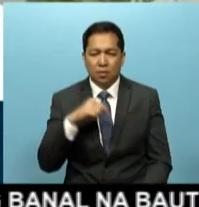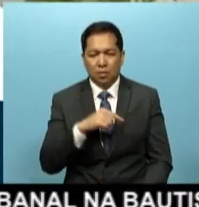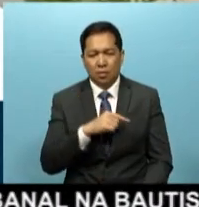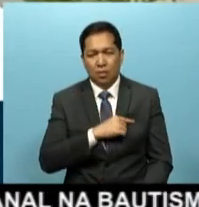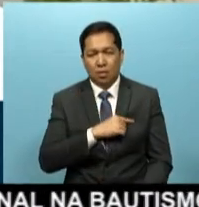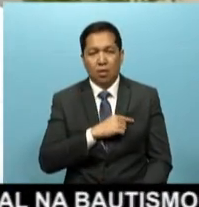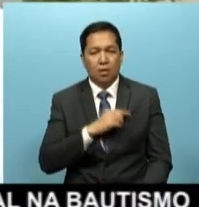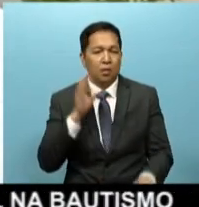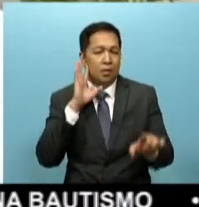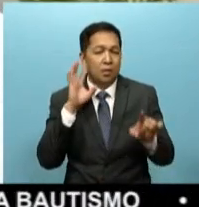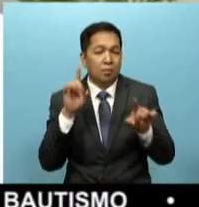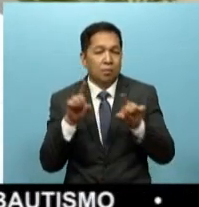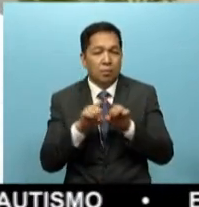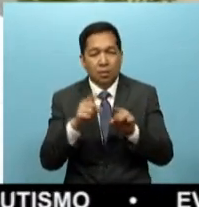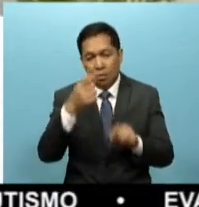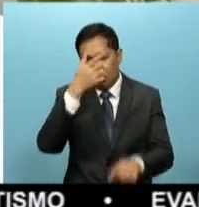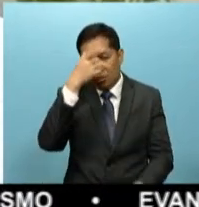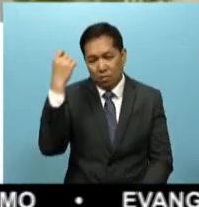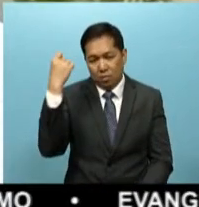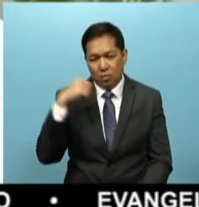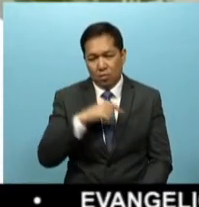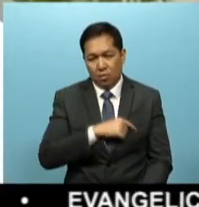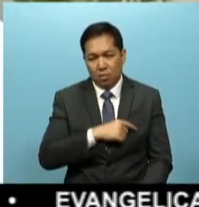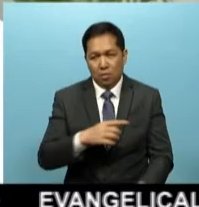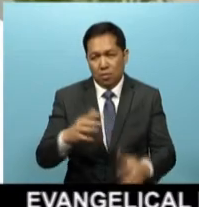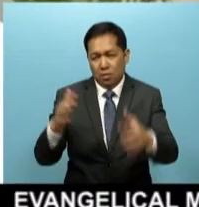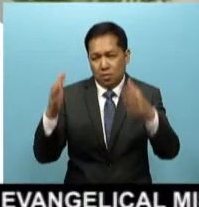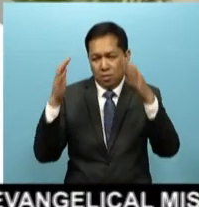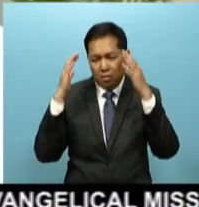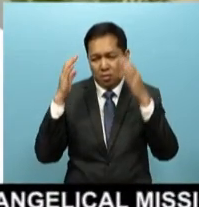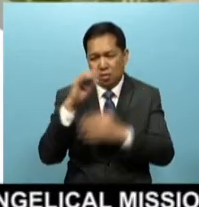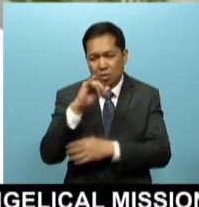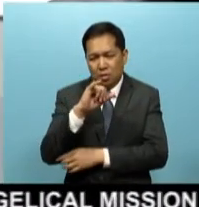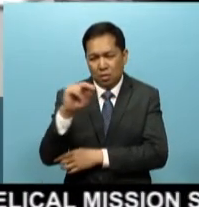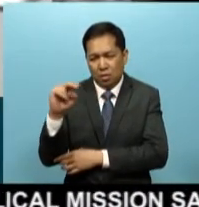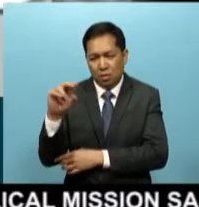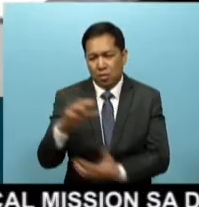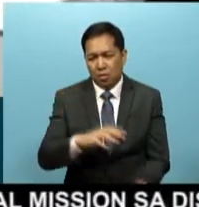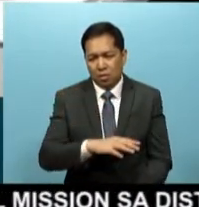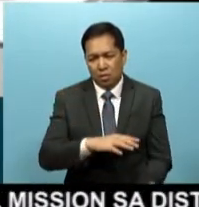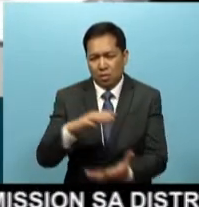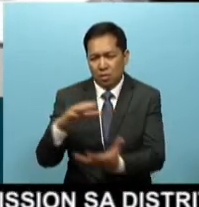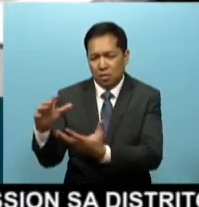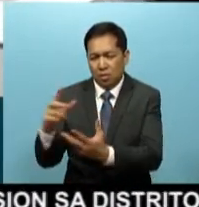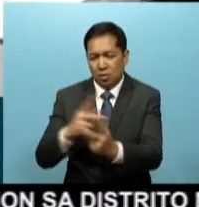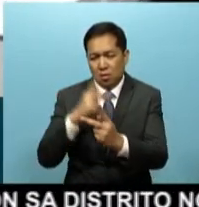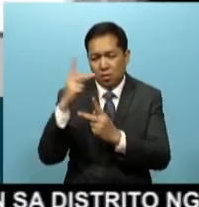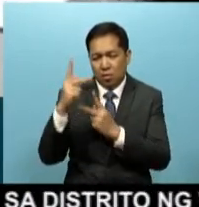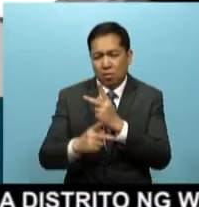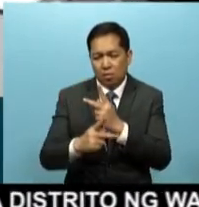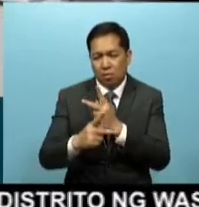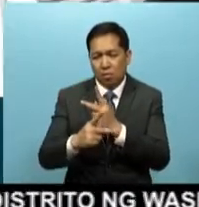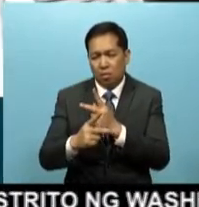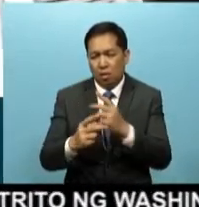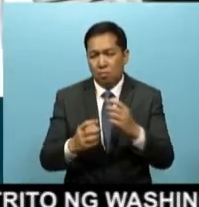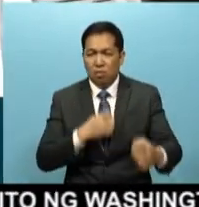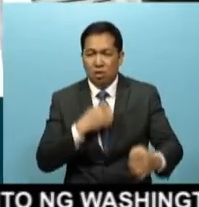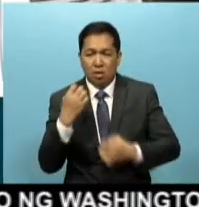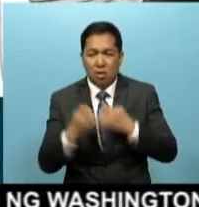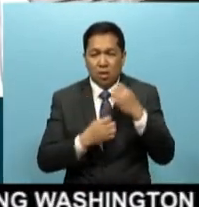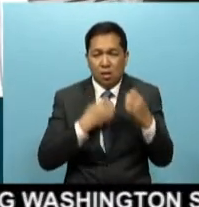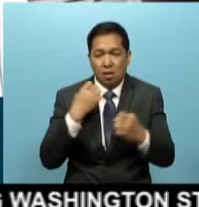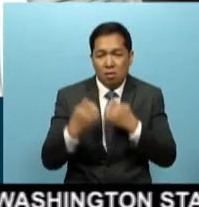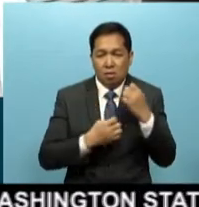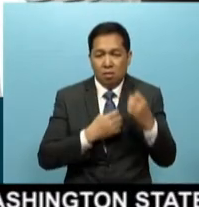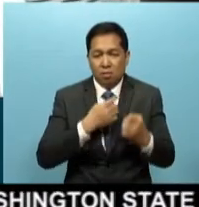brethren because when we heard about the INC Giving Project, all of them were very excited